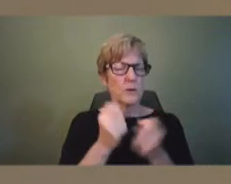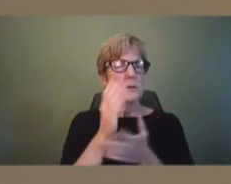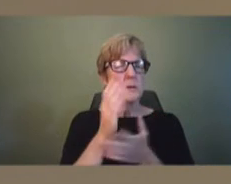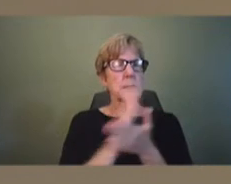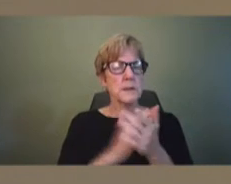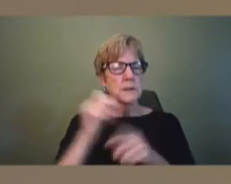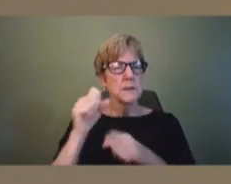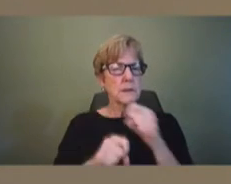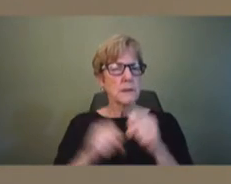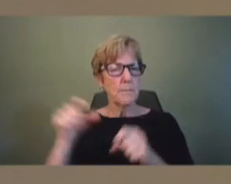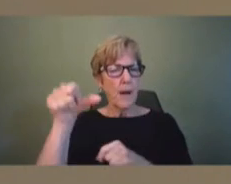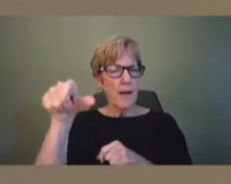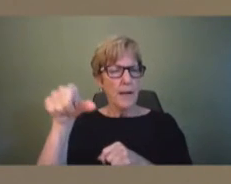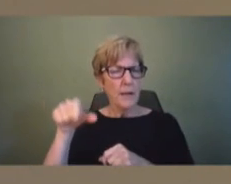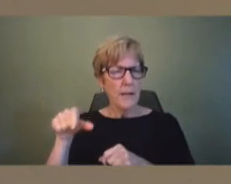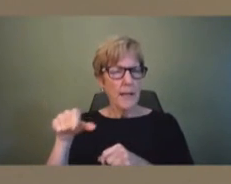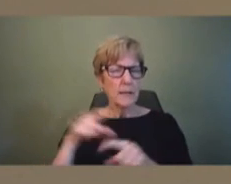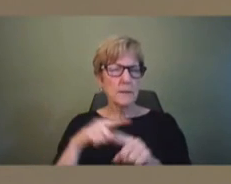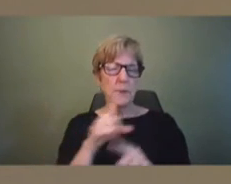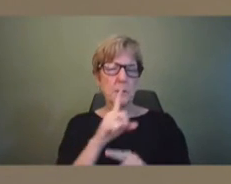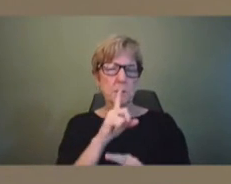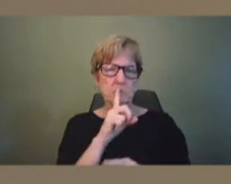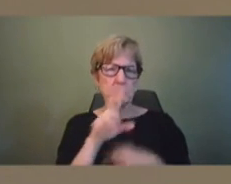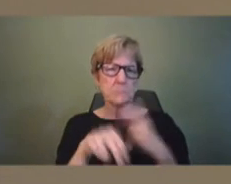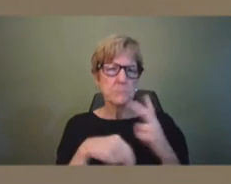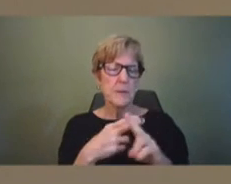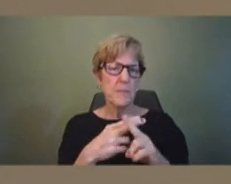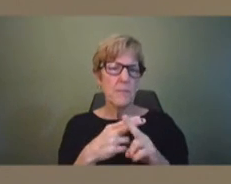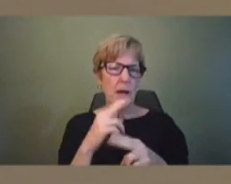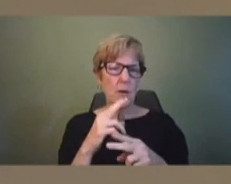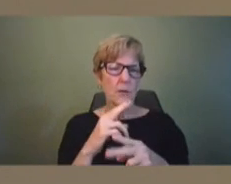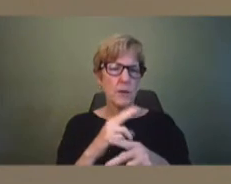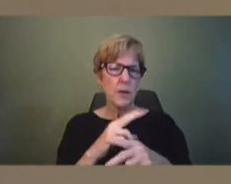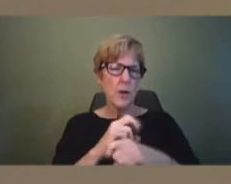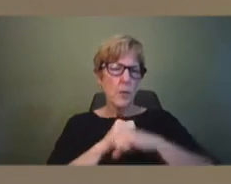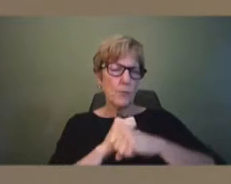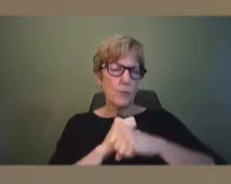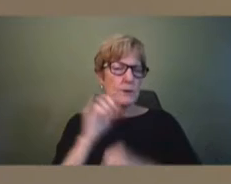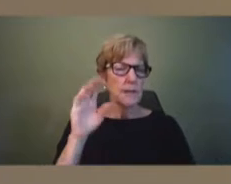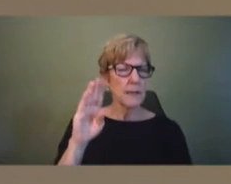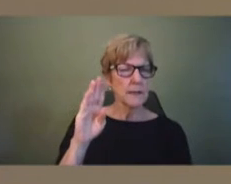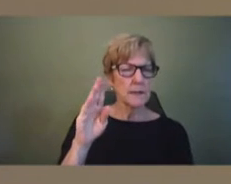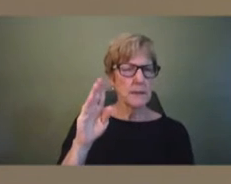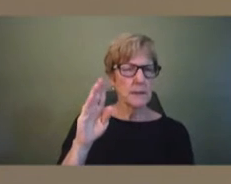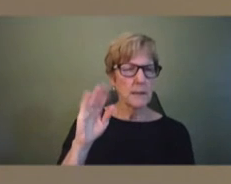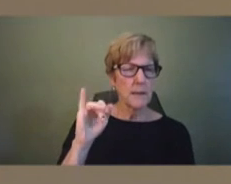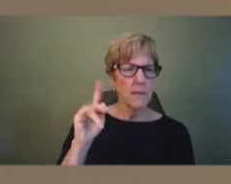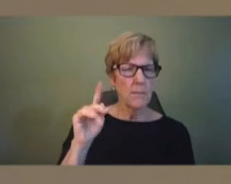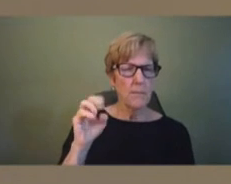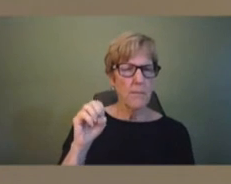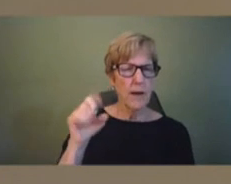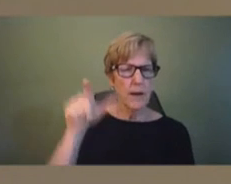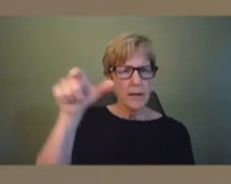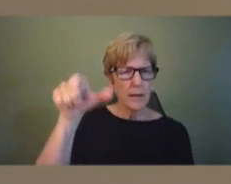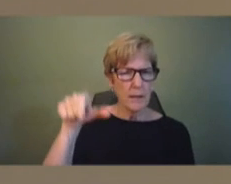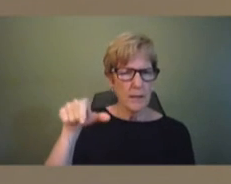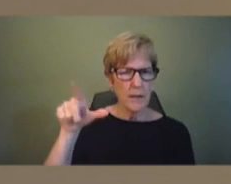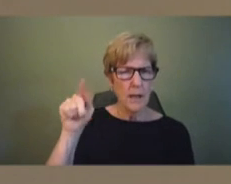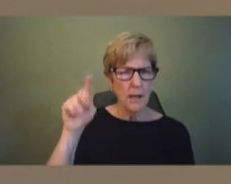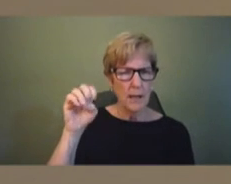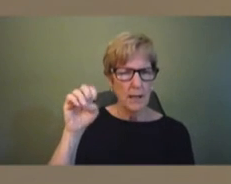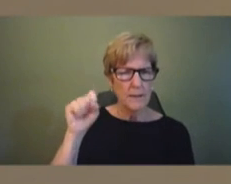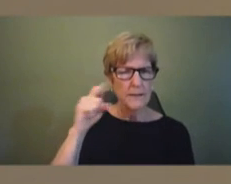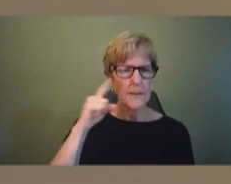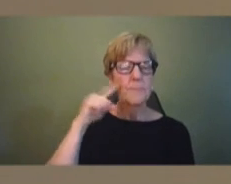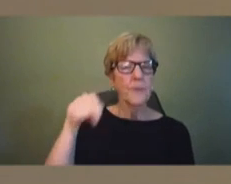I didn't hear any mention of any type of protected bike Lanes um I know that this part of town